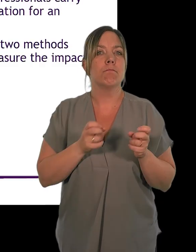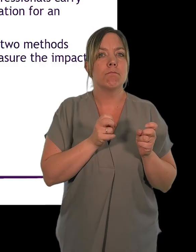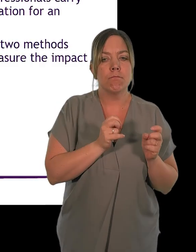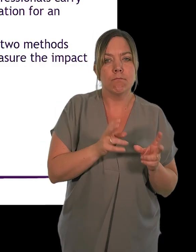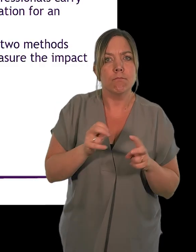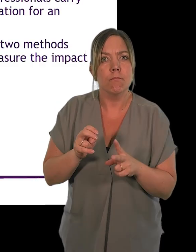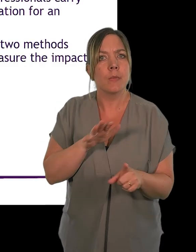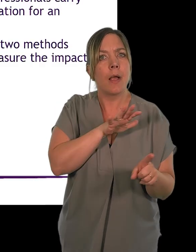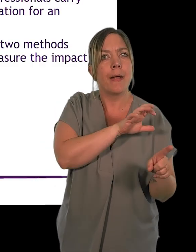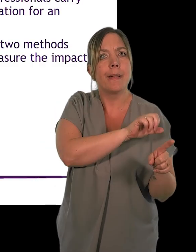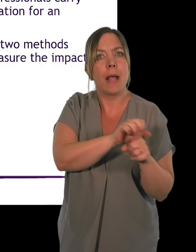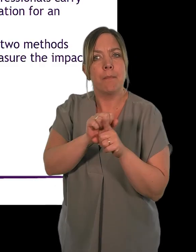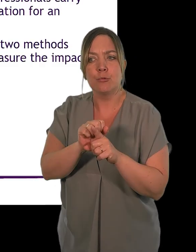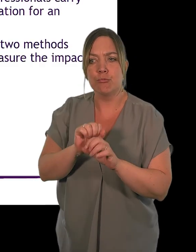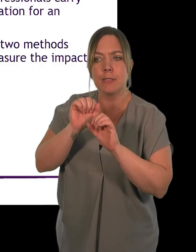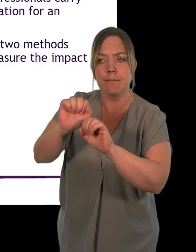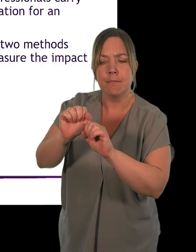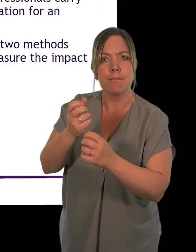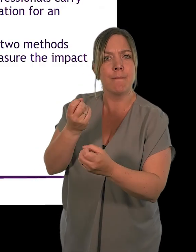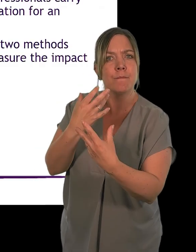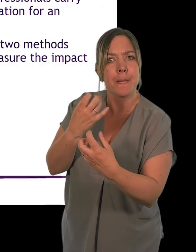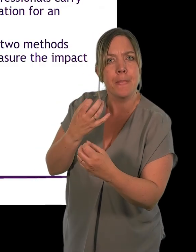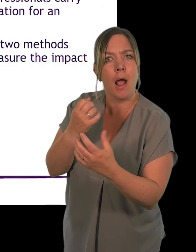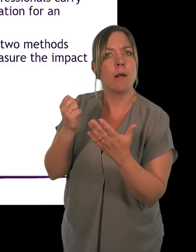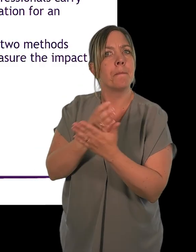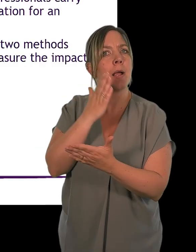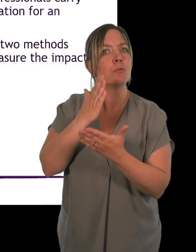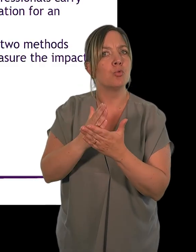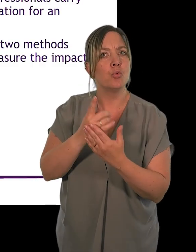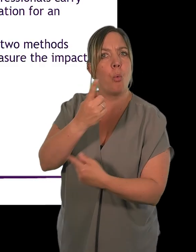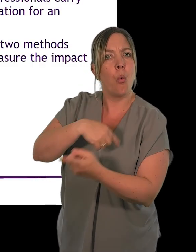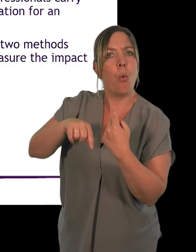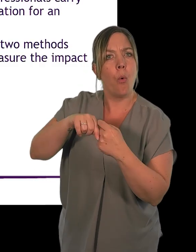Mechanisms for capturing voice